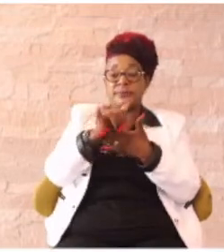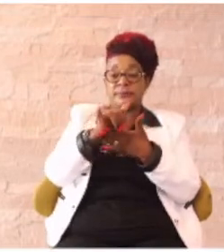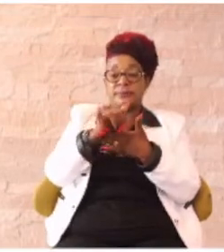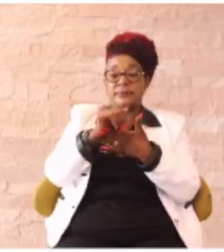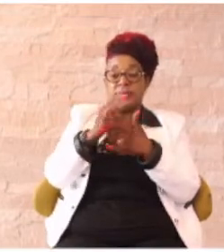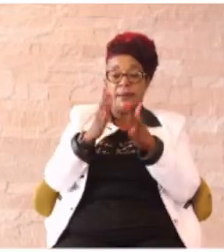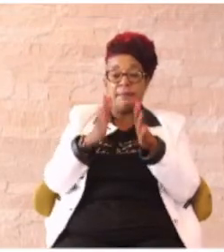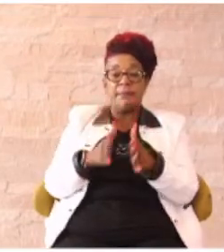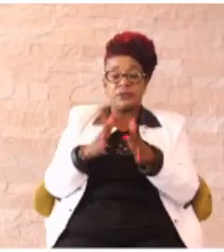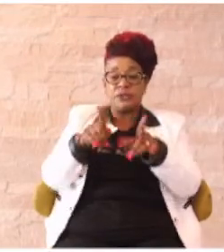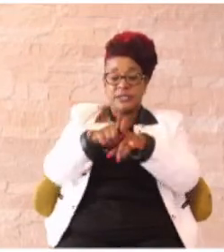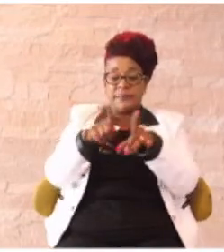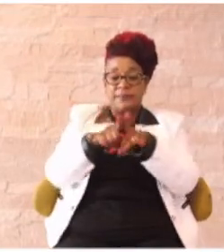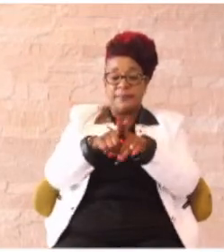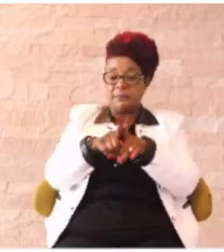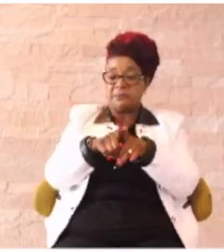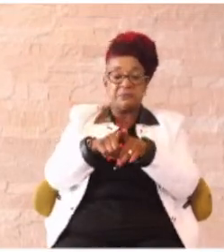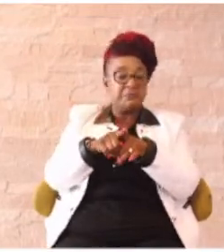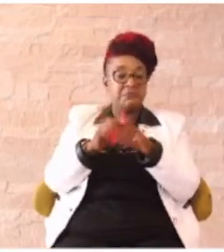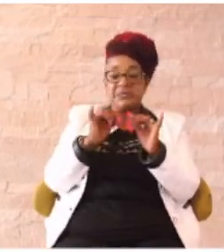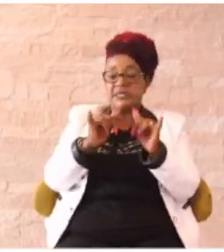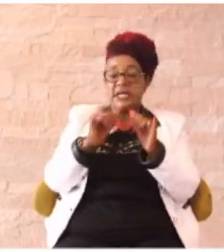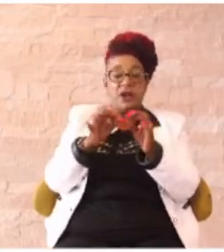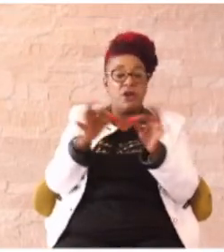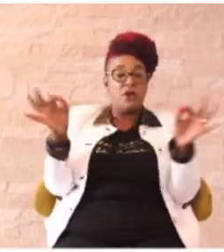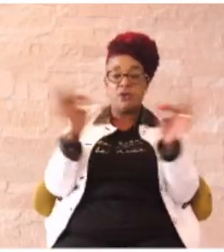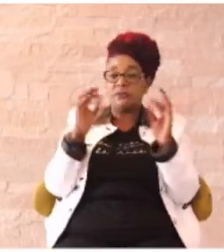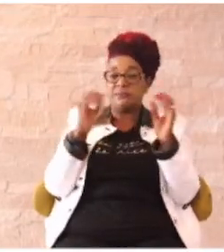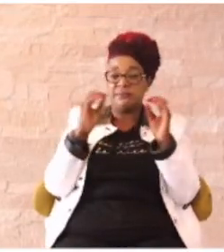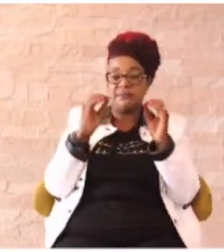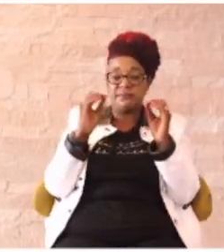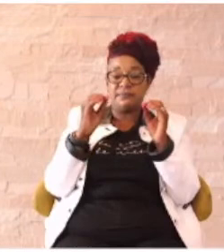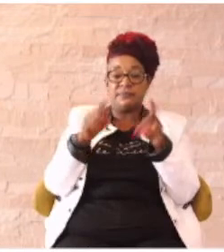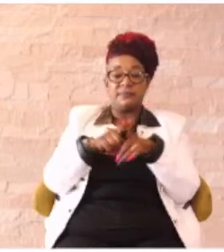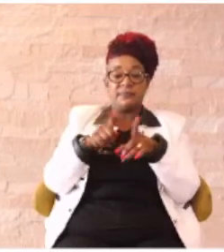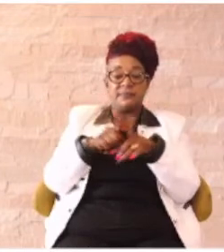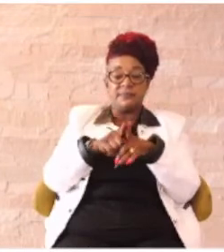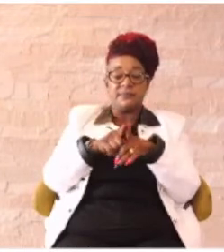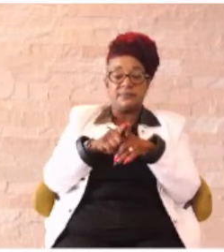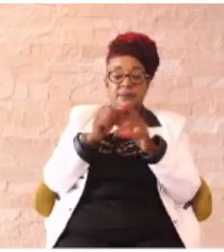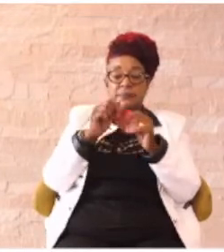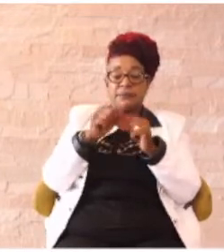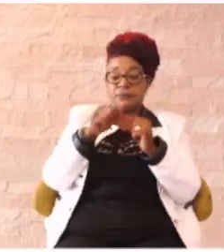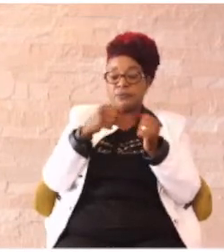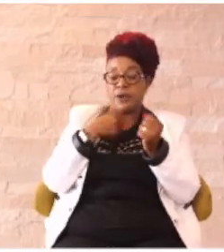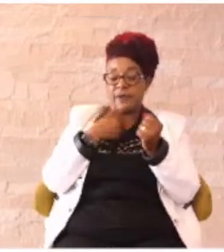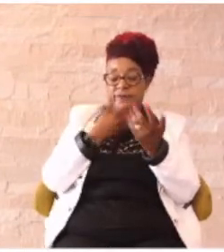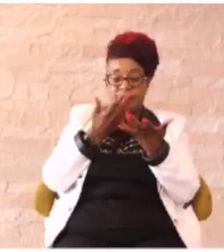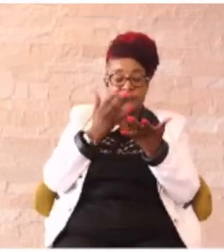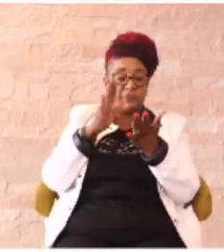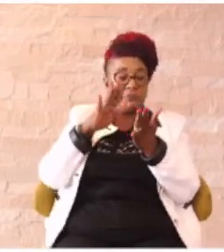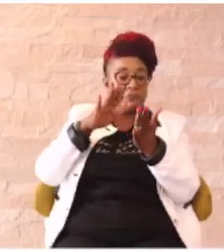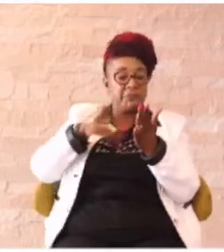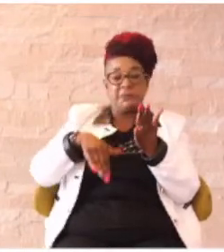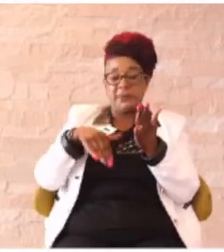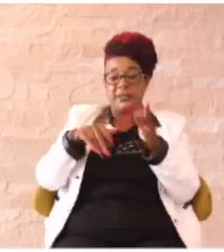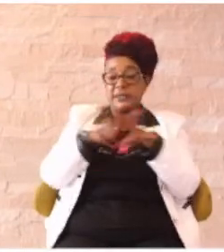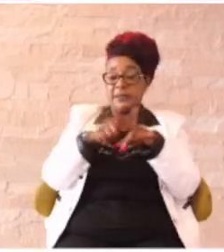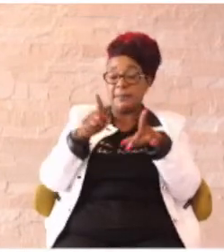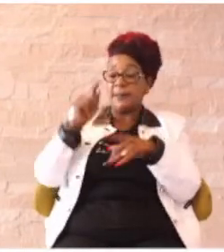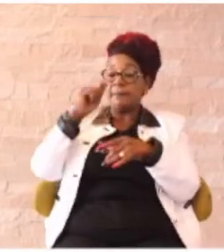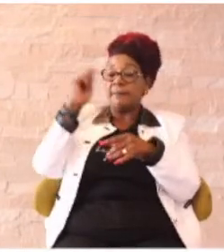this percentage doesn't stay long. Almost now, as I've said, it's almost 30%. And the